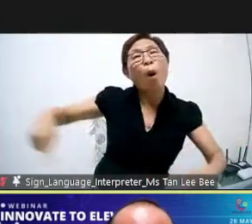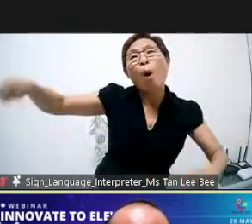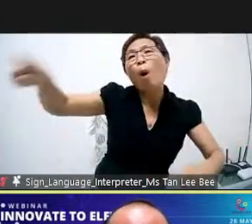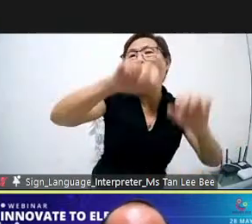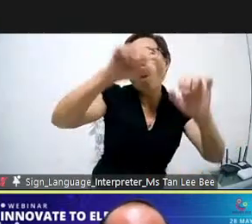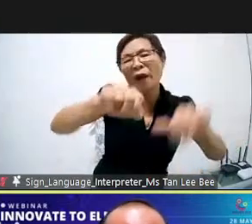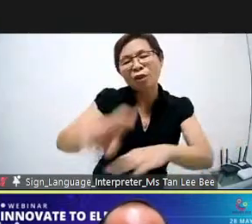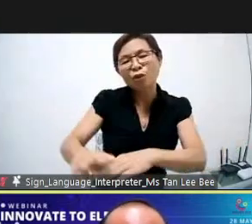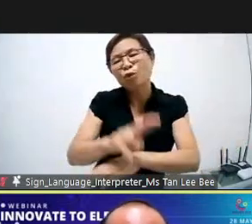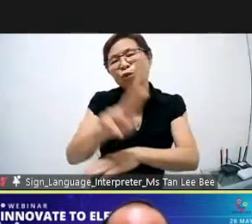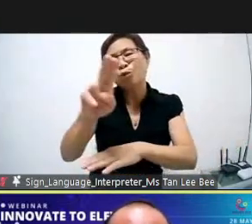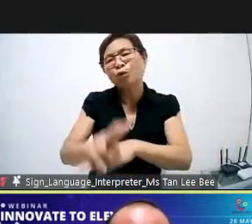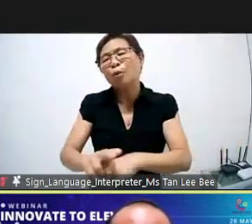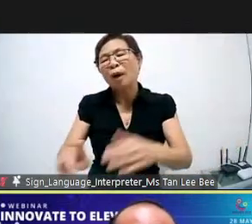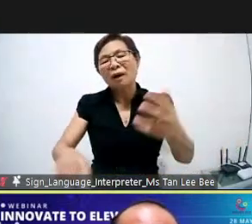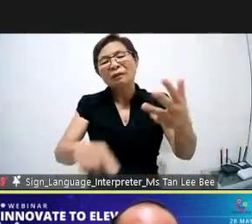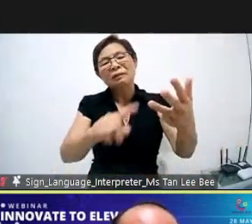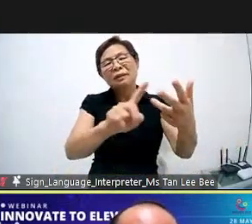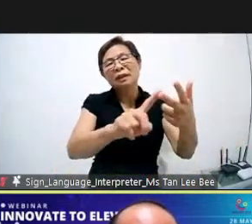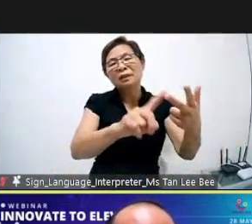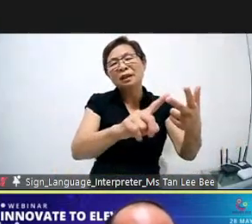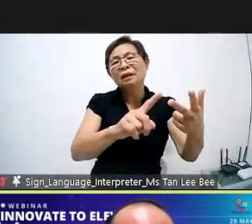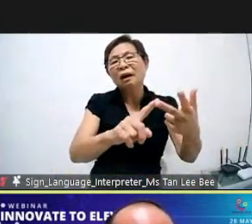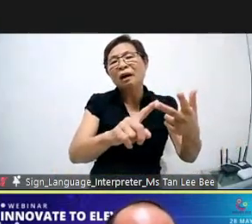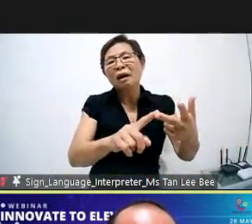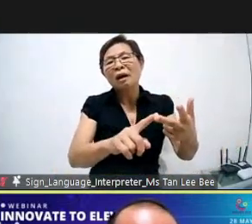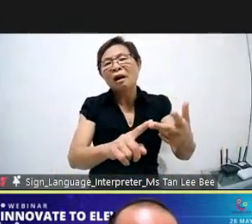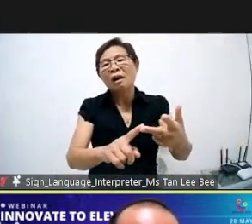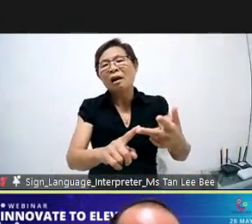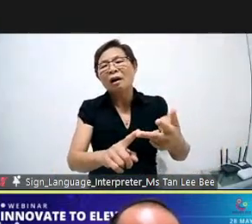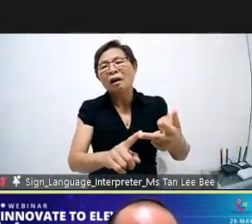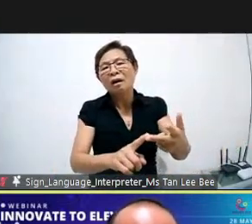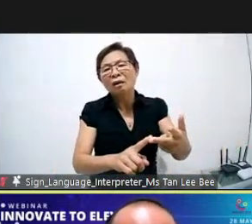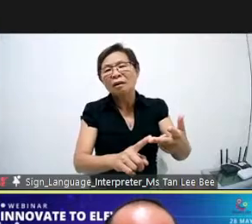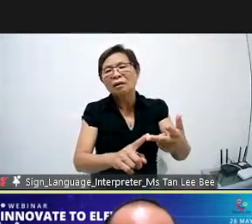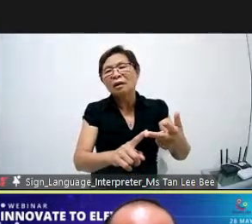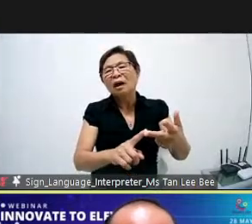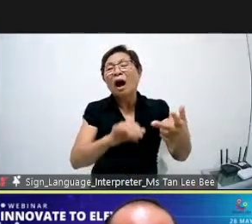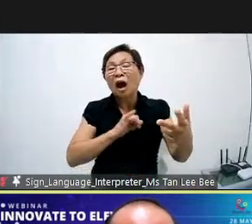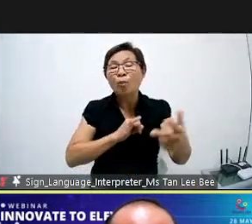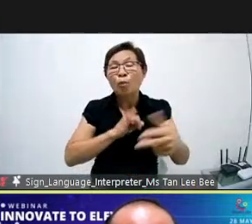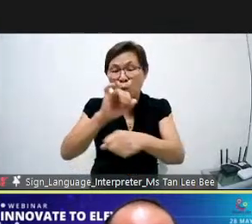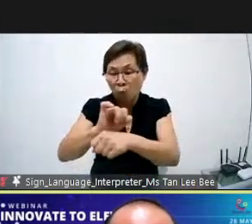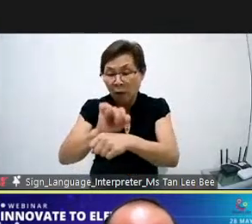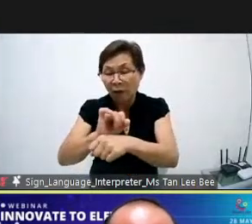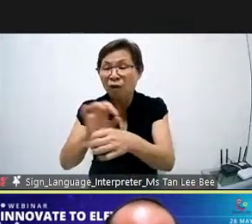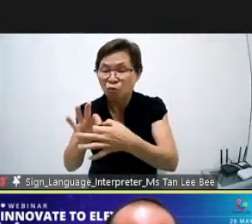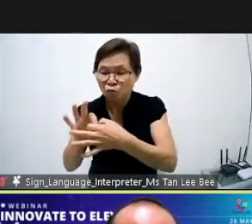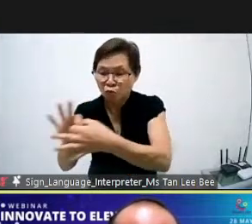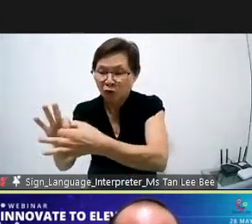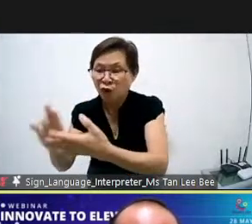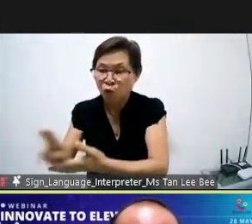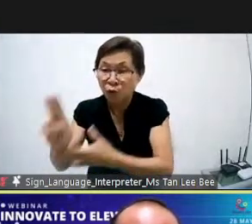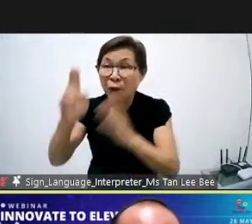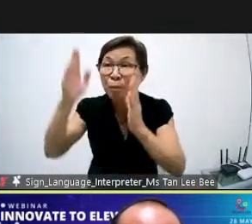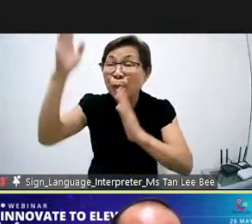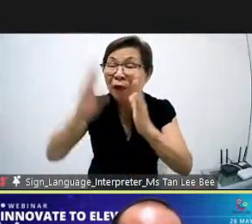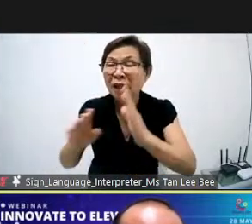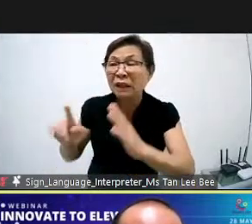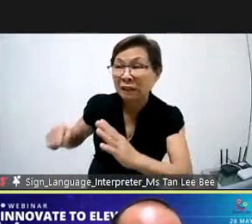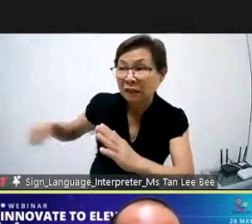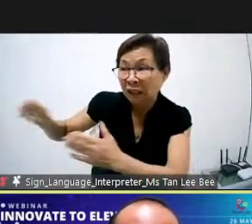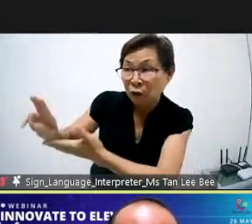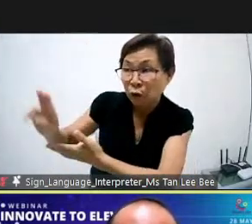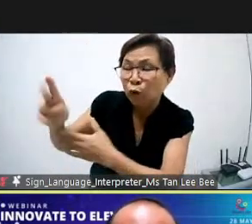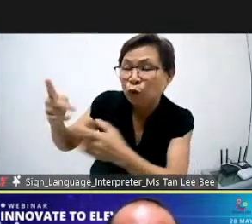Yeah. And then my third version, I'm doing with one of the university in Malaysia. They try to